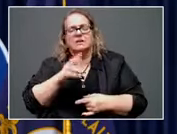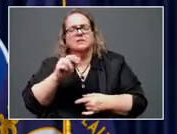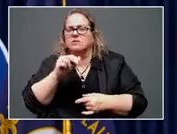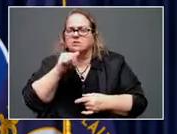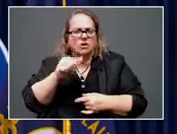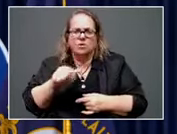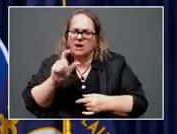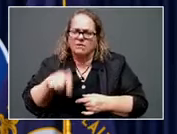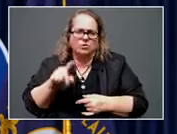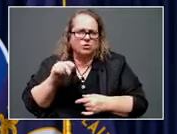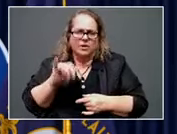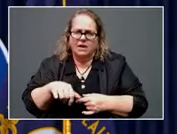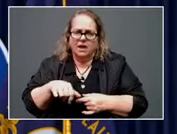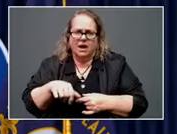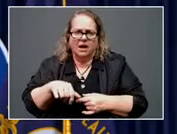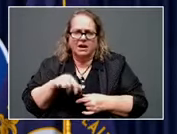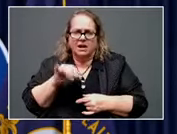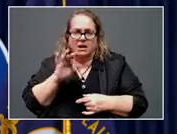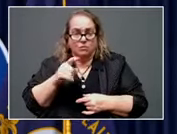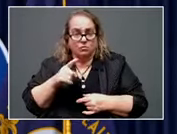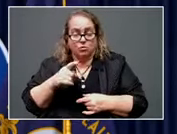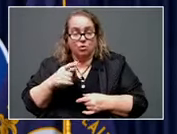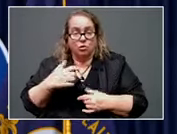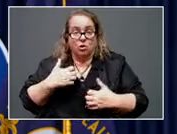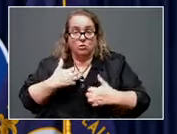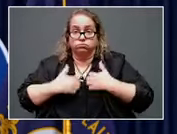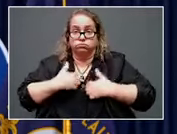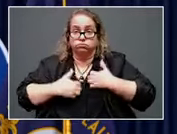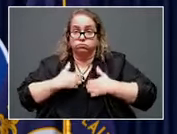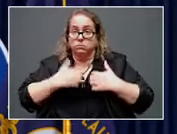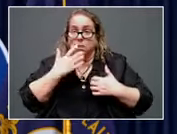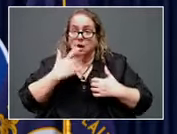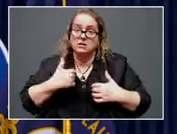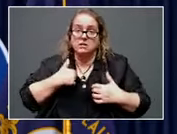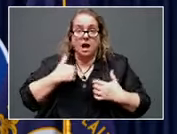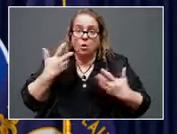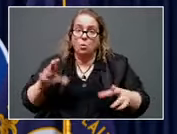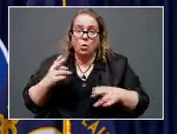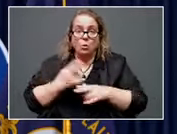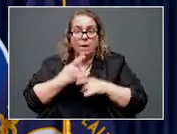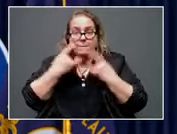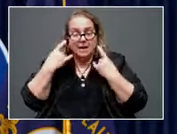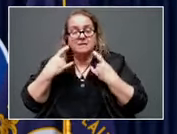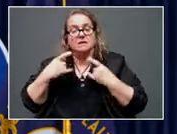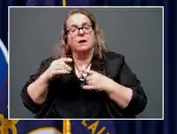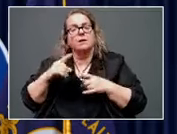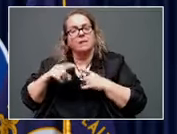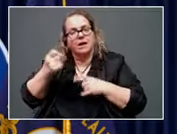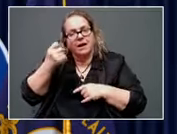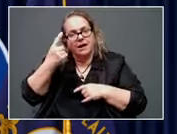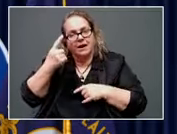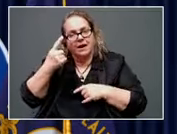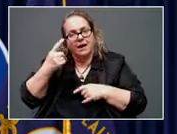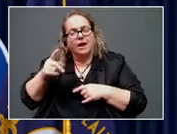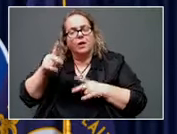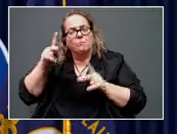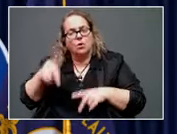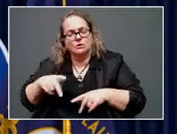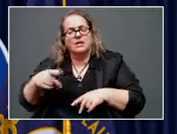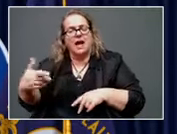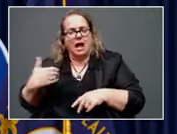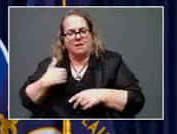been fired up about your freedom not to wear a mask, it's certainly someone's freedom to wear a mask. And I've heard people yelling at